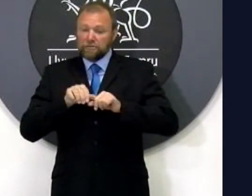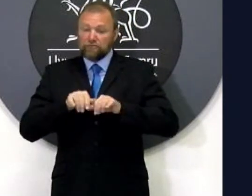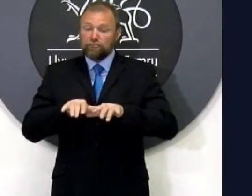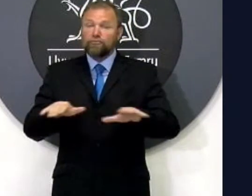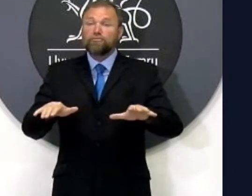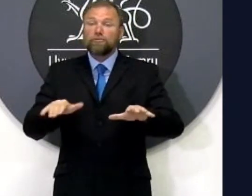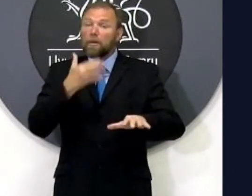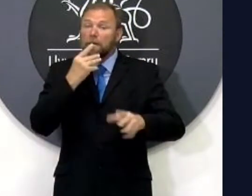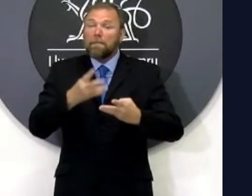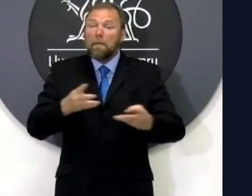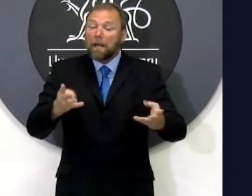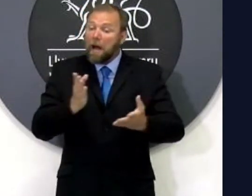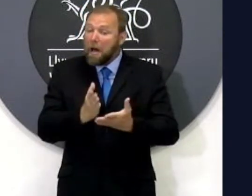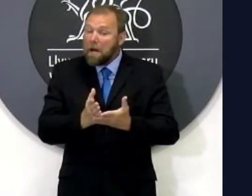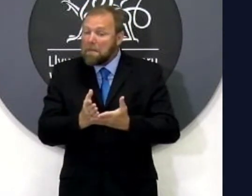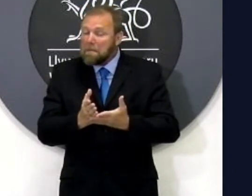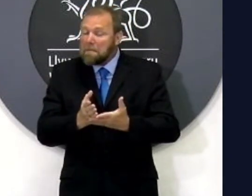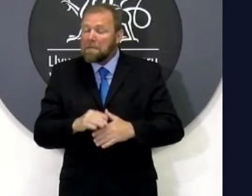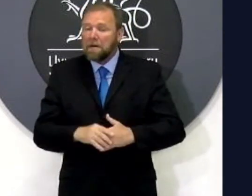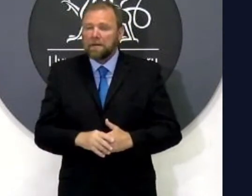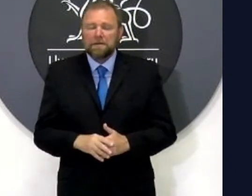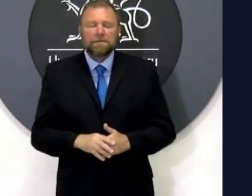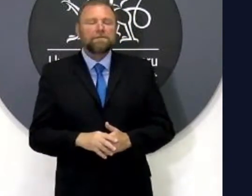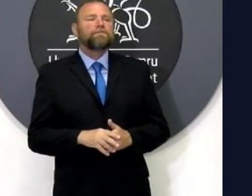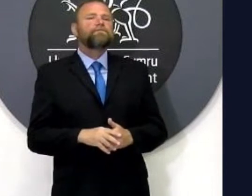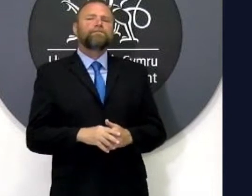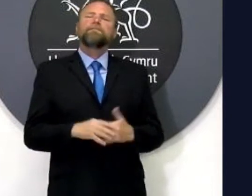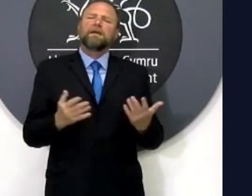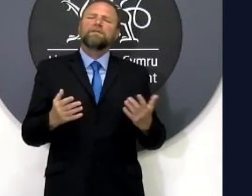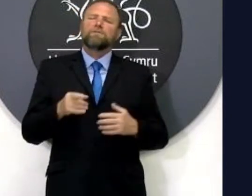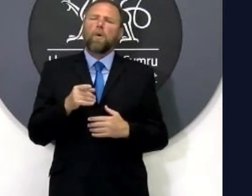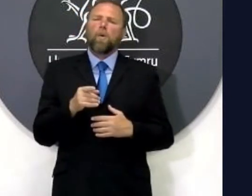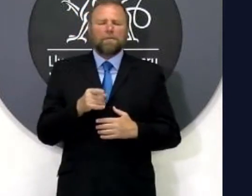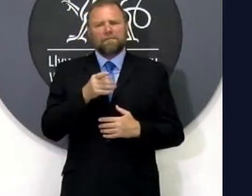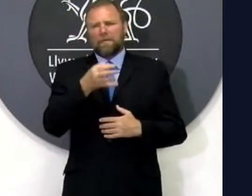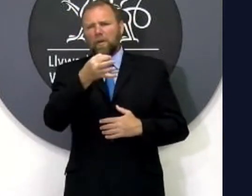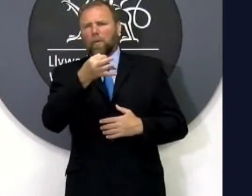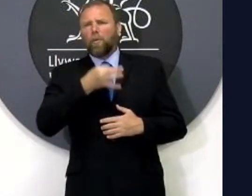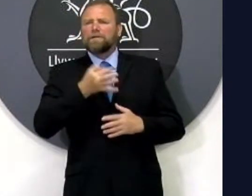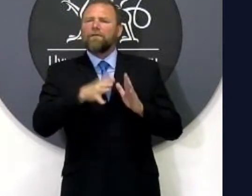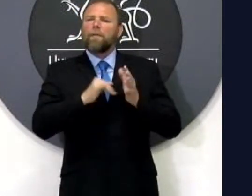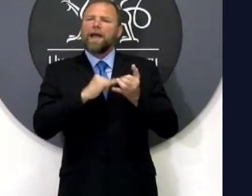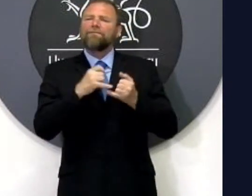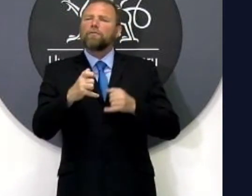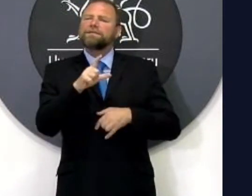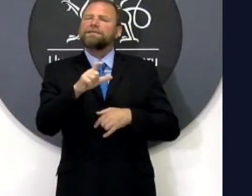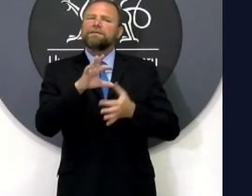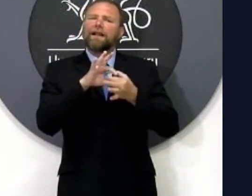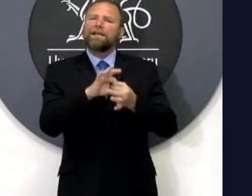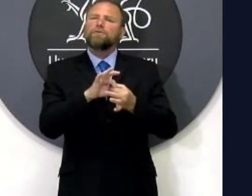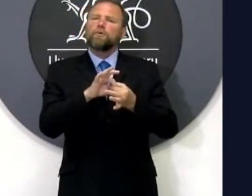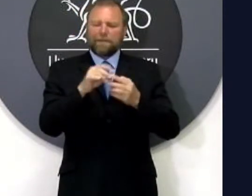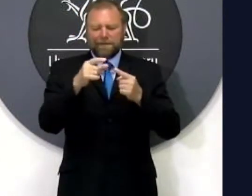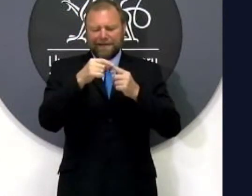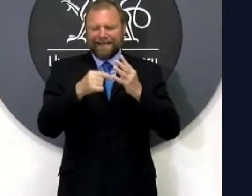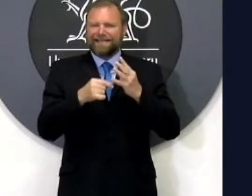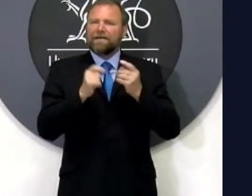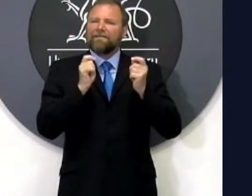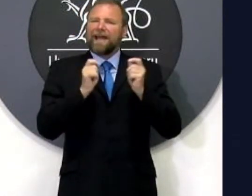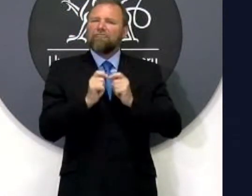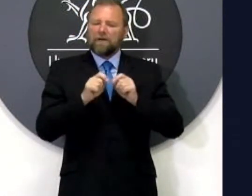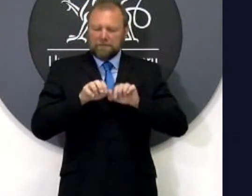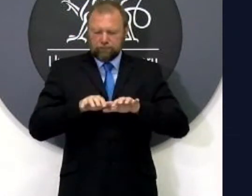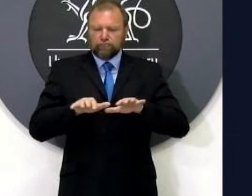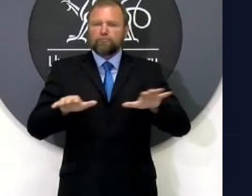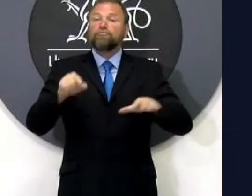Mae'n bwysig ein bod ni yn deall y bygythiad gallai ddod fel canlyniad i'r amrywiolyn newydd